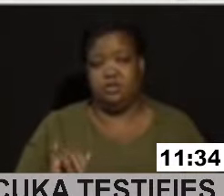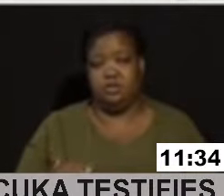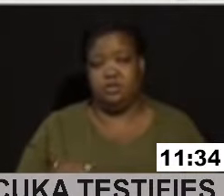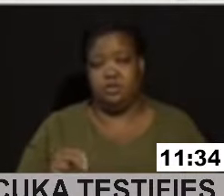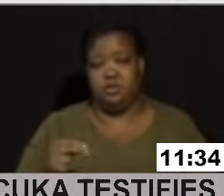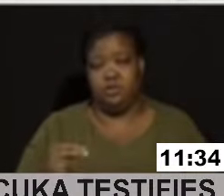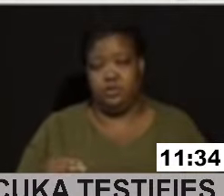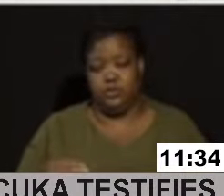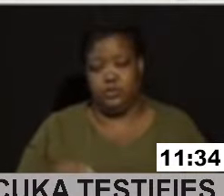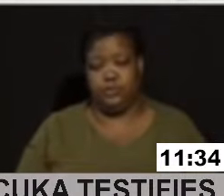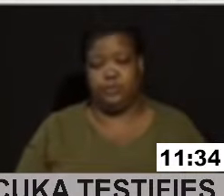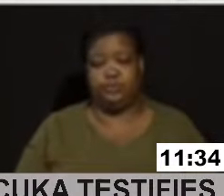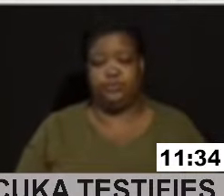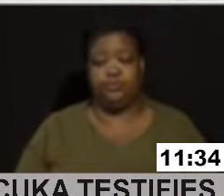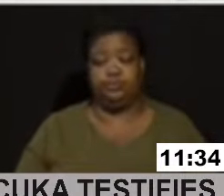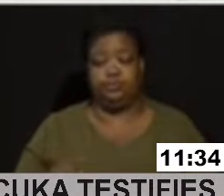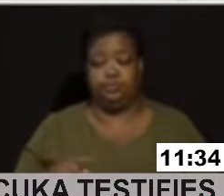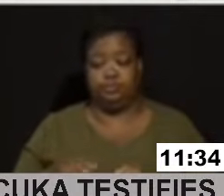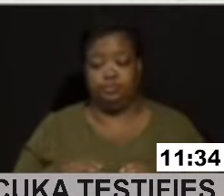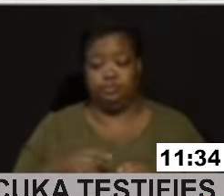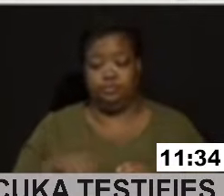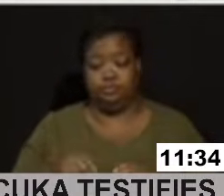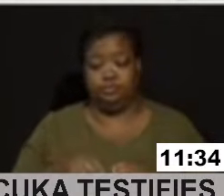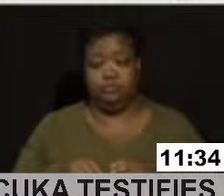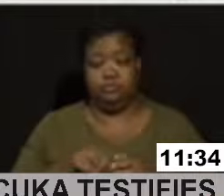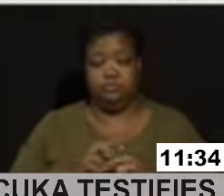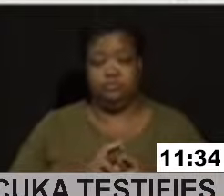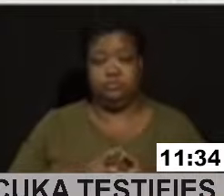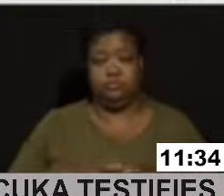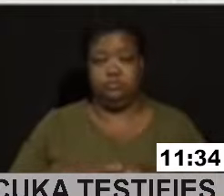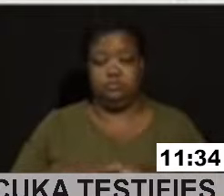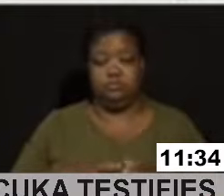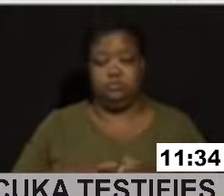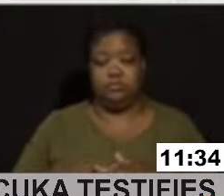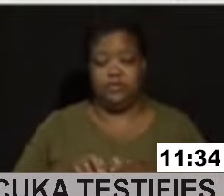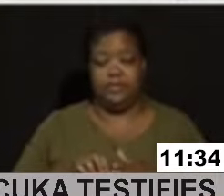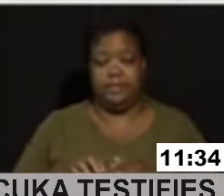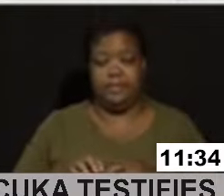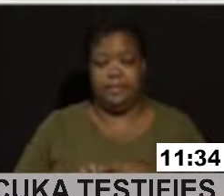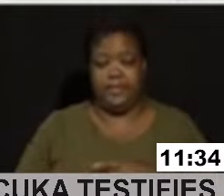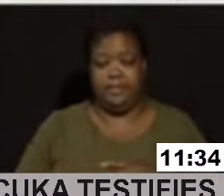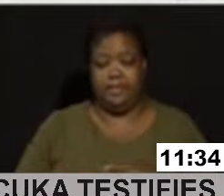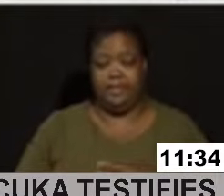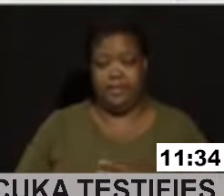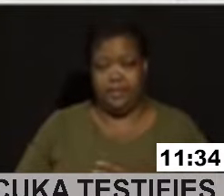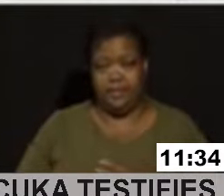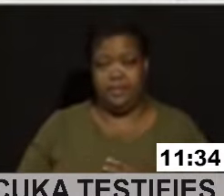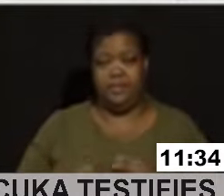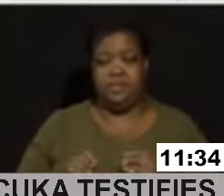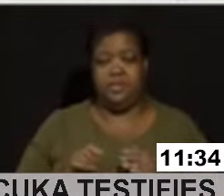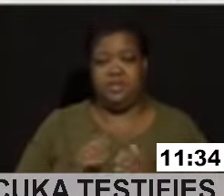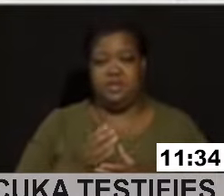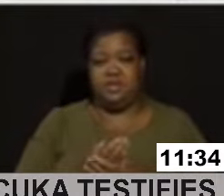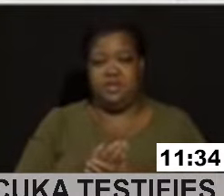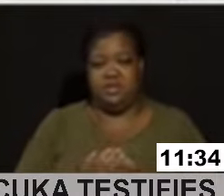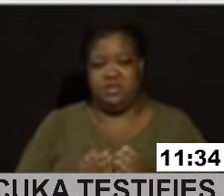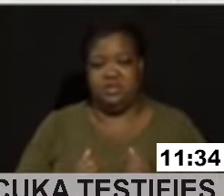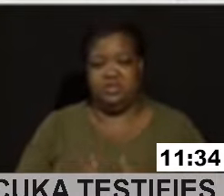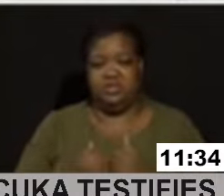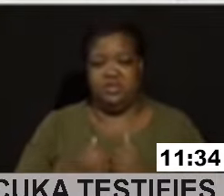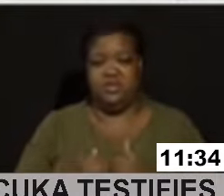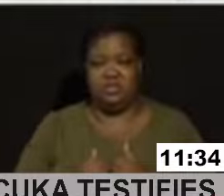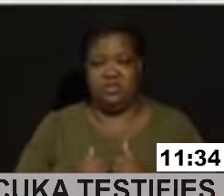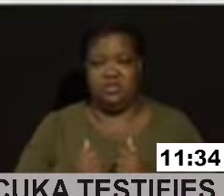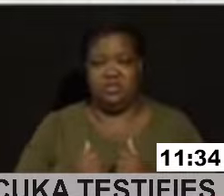the HRIU report identified challenges in several high-profile cases. Notwithstanding the rejection of